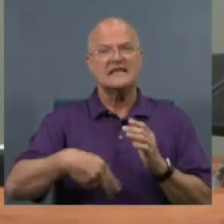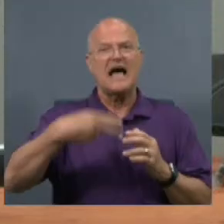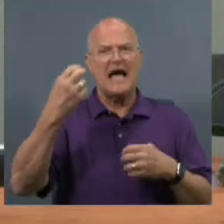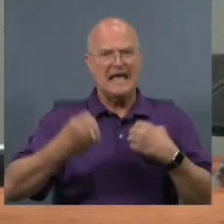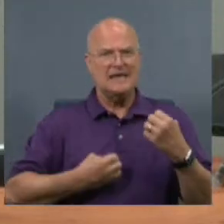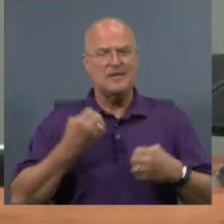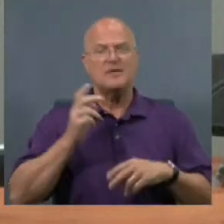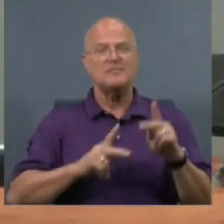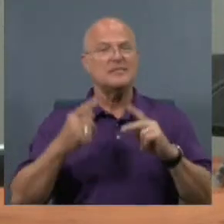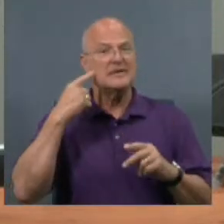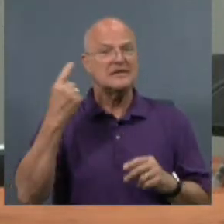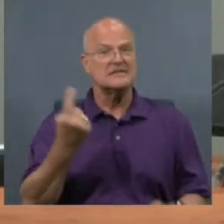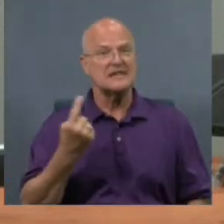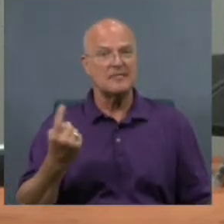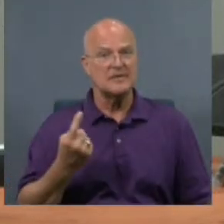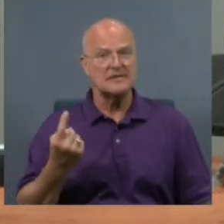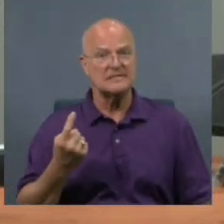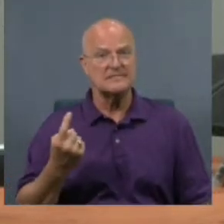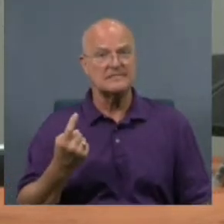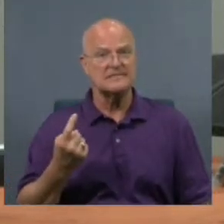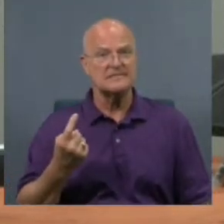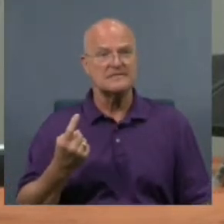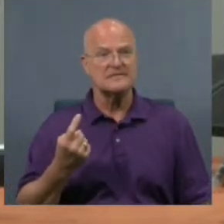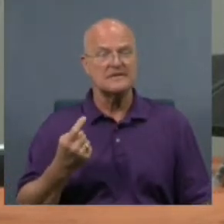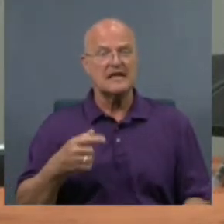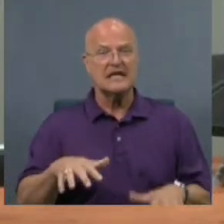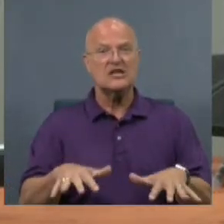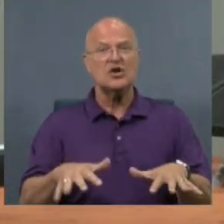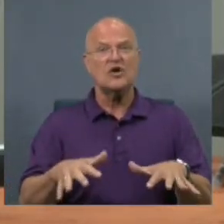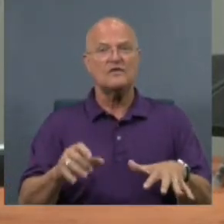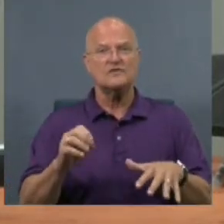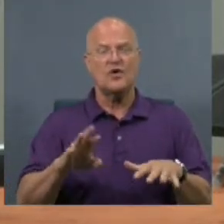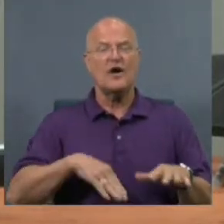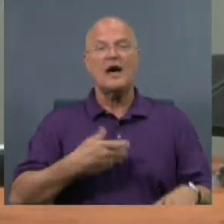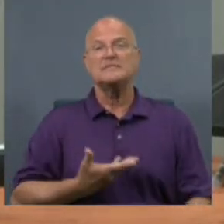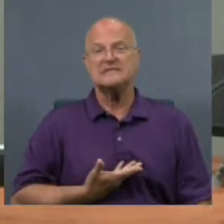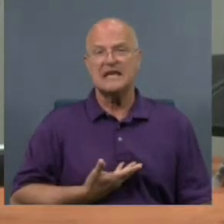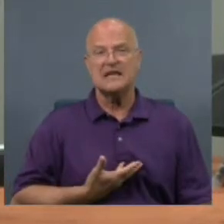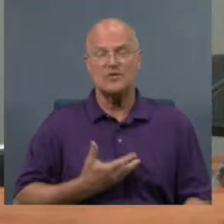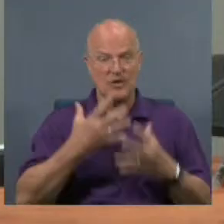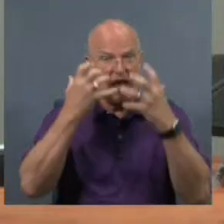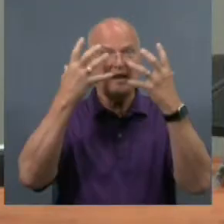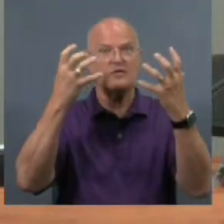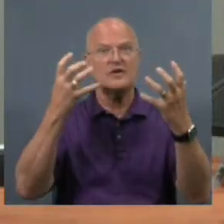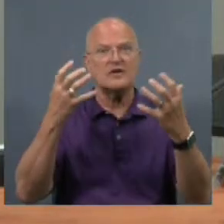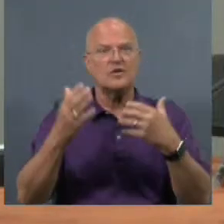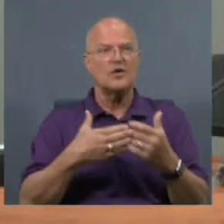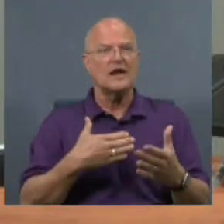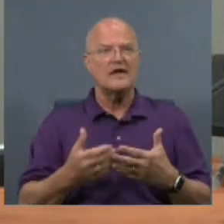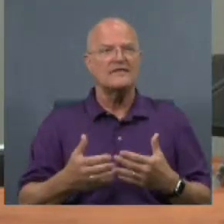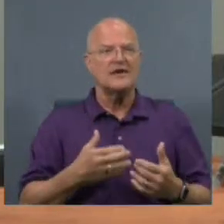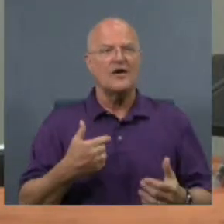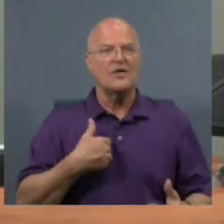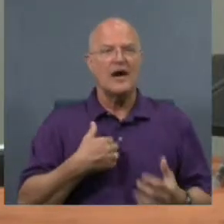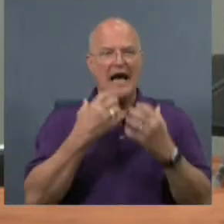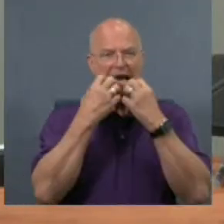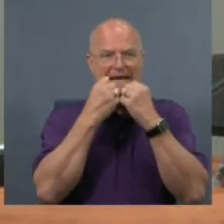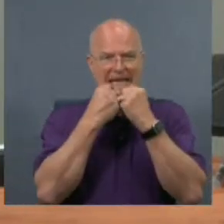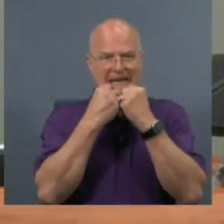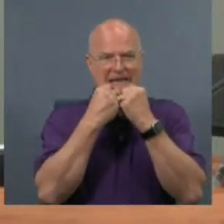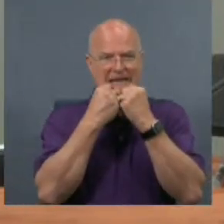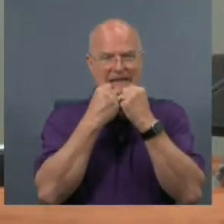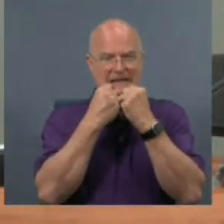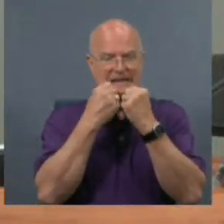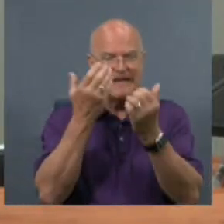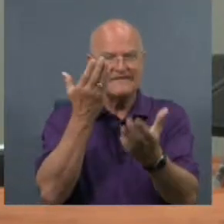emotions. When people hear something, they get nervous or they get upset or they get angry or what have you. What I care about